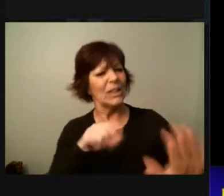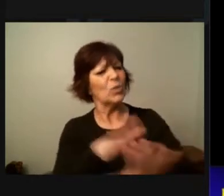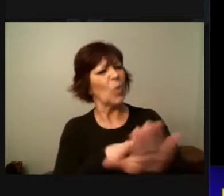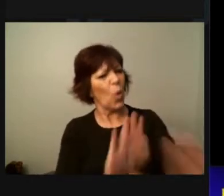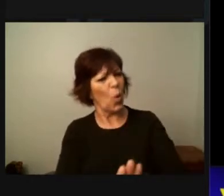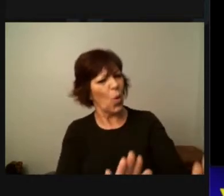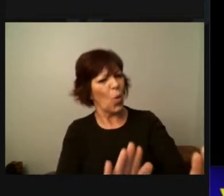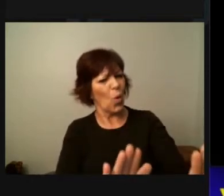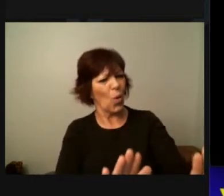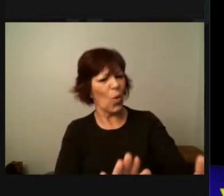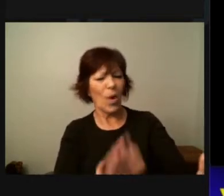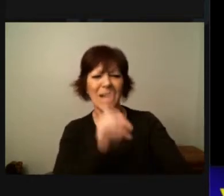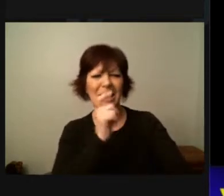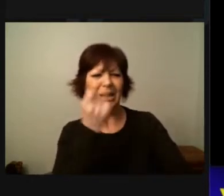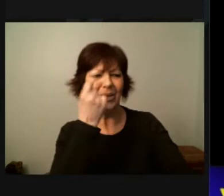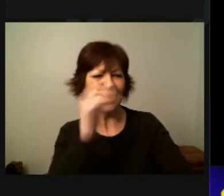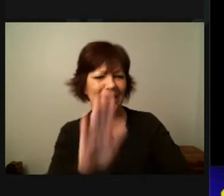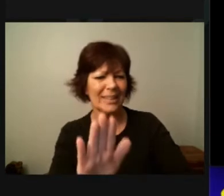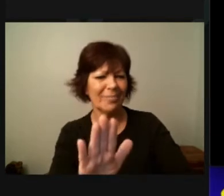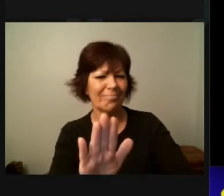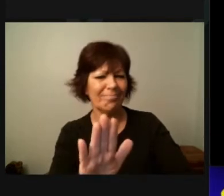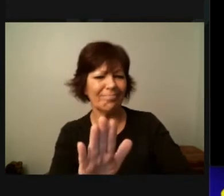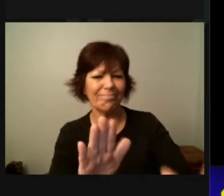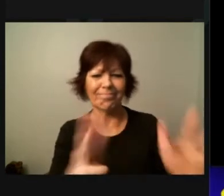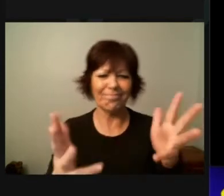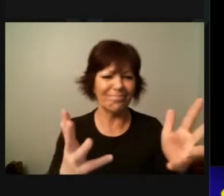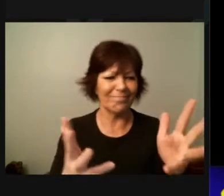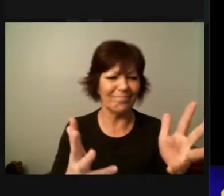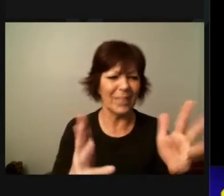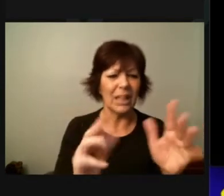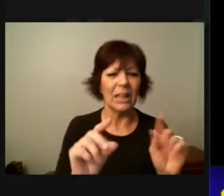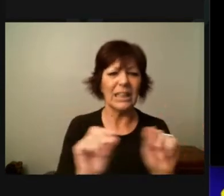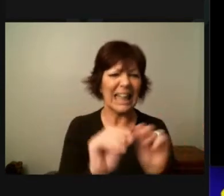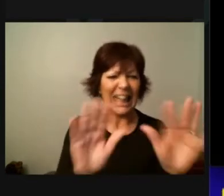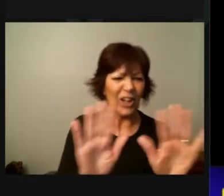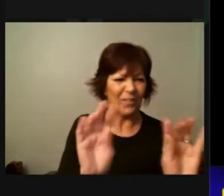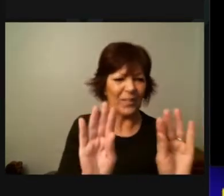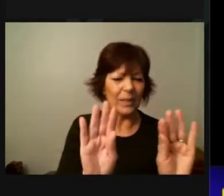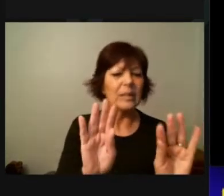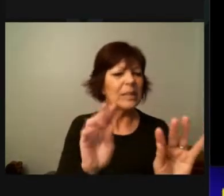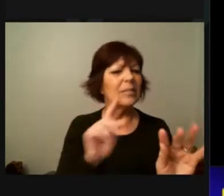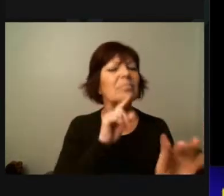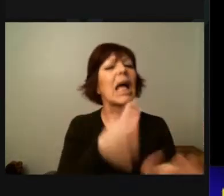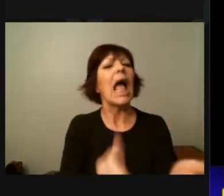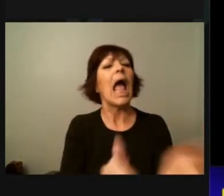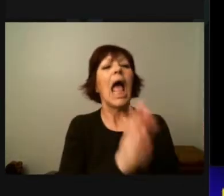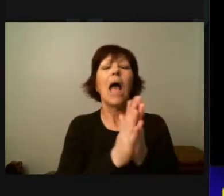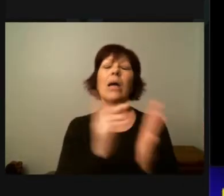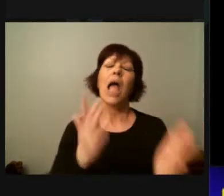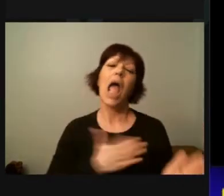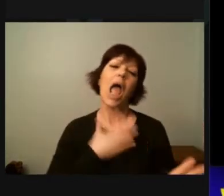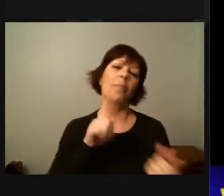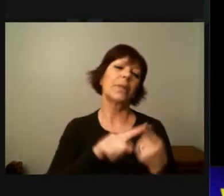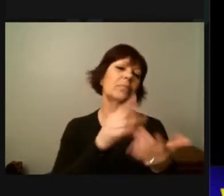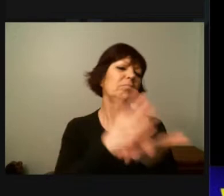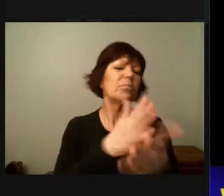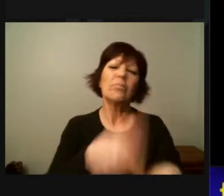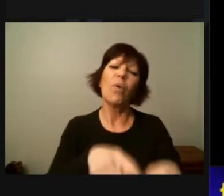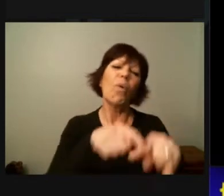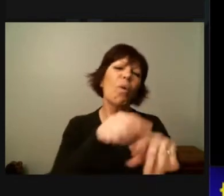down. I don't understand, where you want me to go, what you want me to do, and we'd be happy to do that for